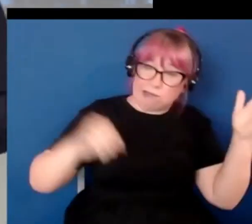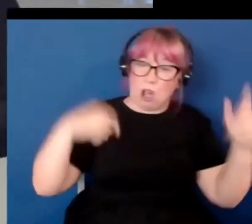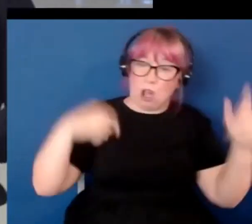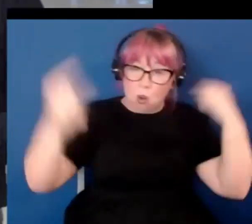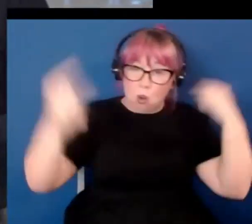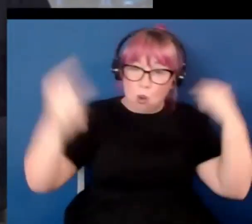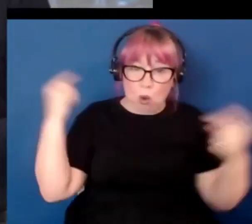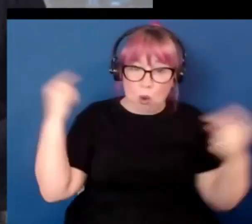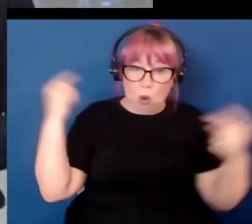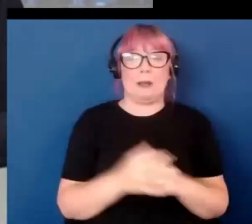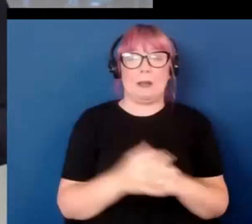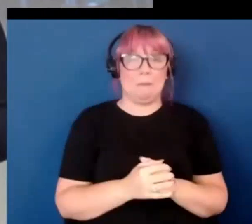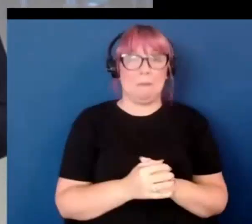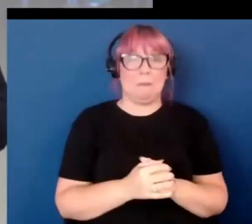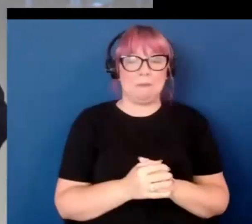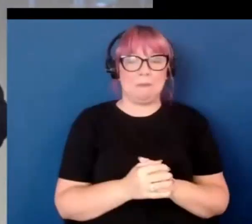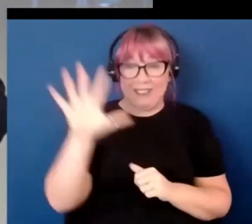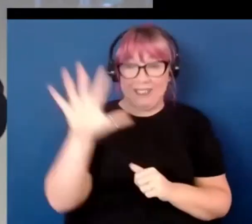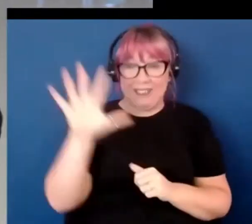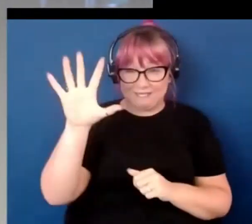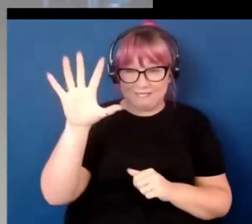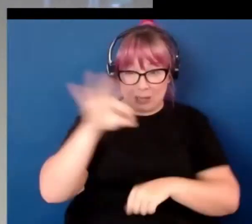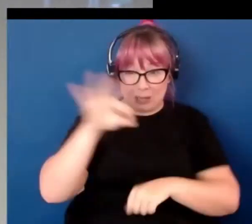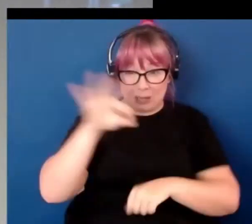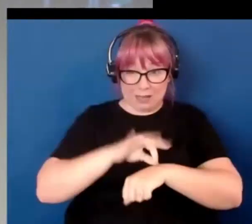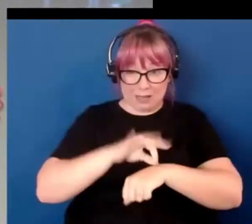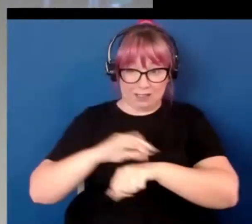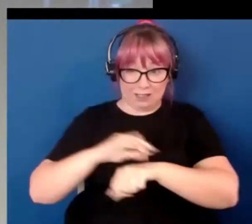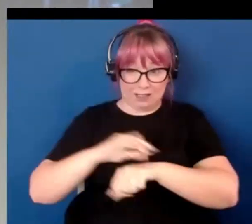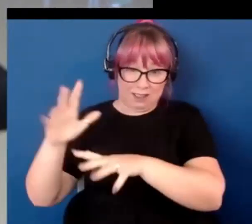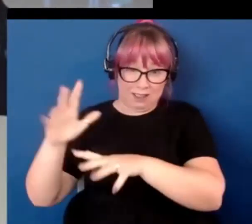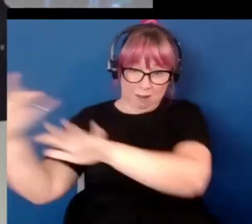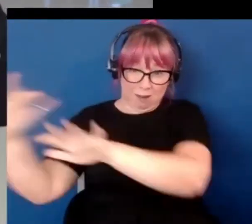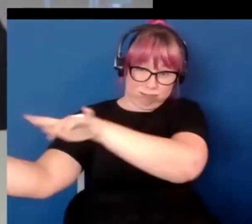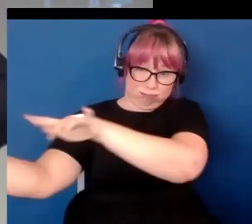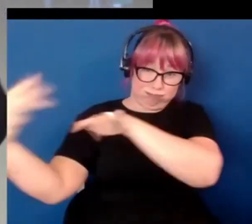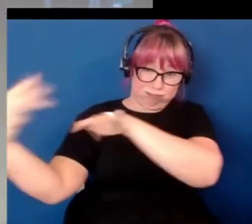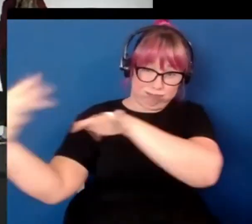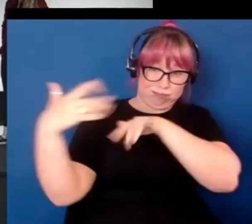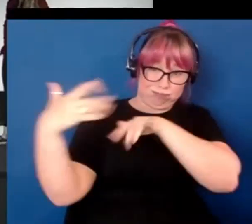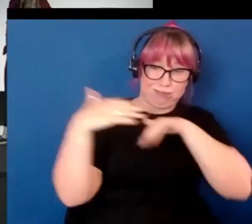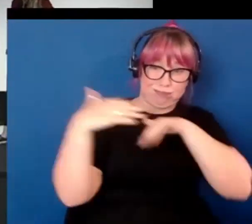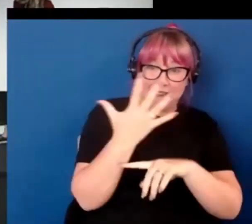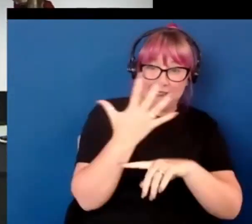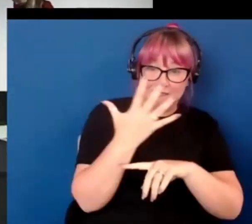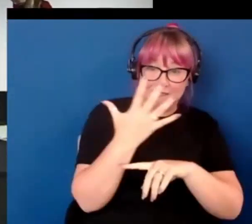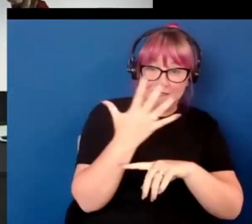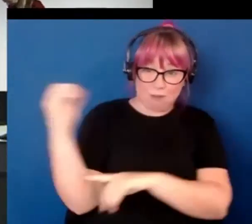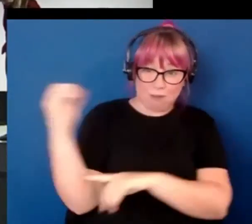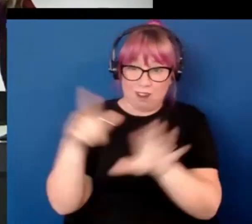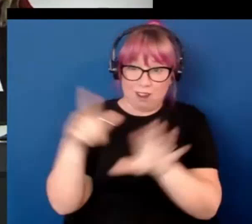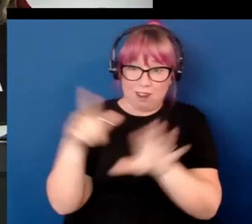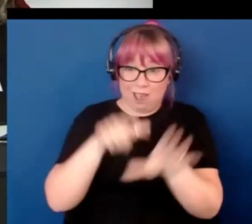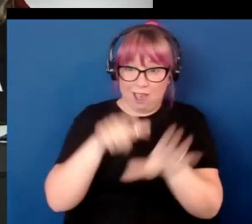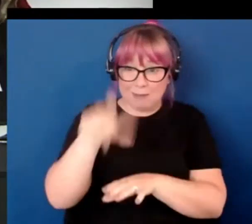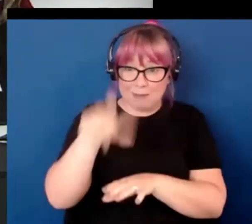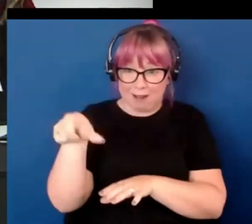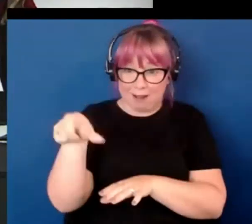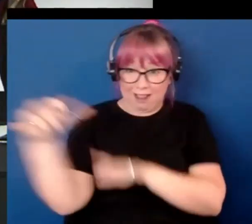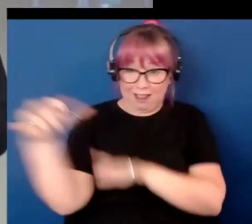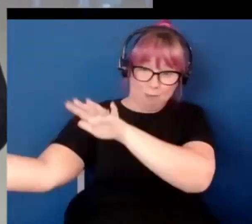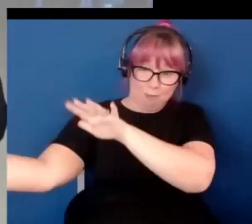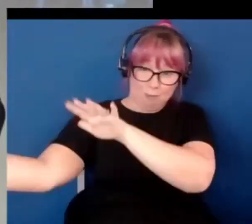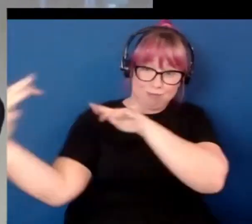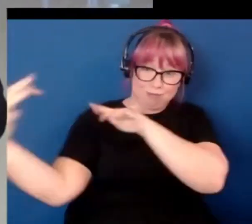Within 15 minutes, they had found 500 young people. And as I did the interview live on